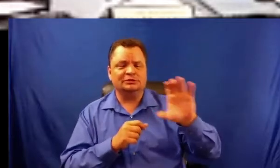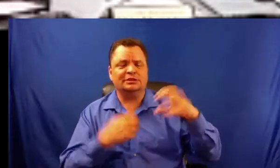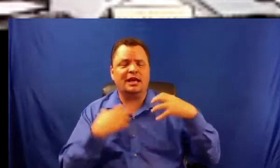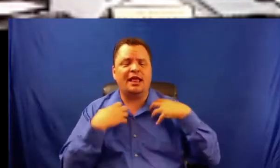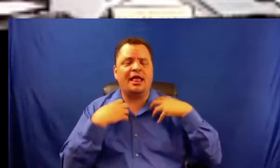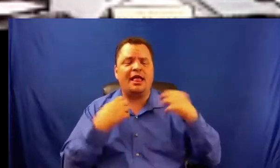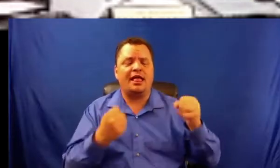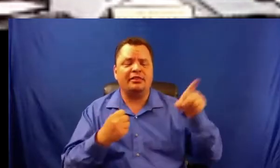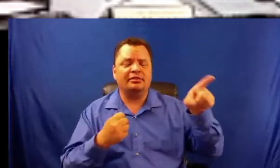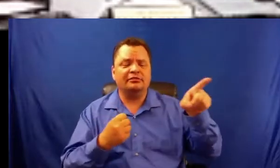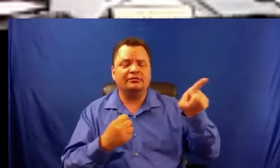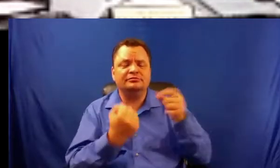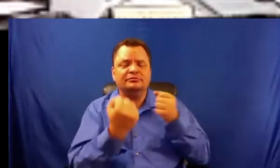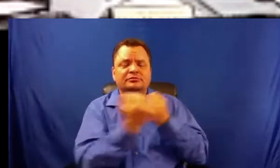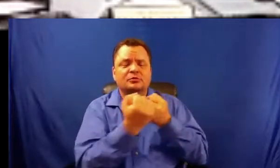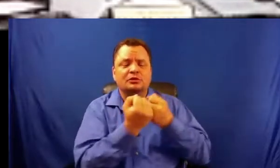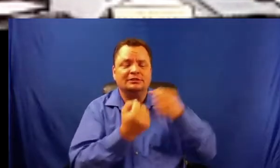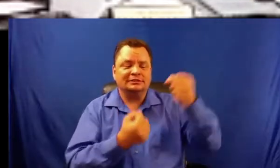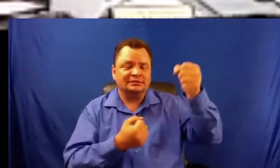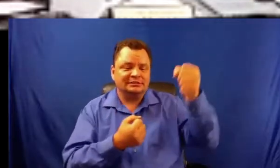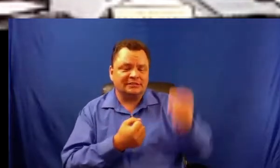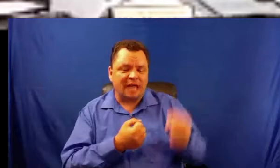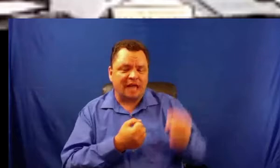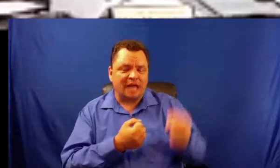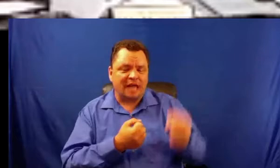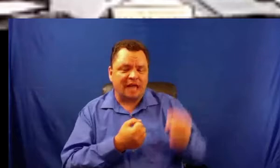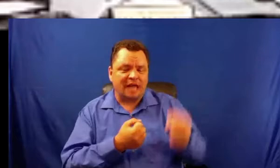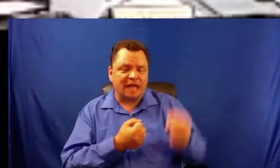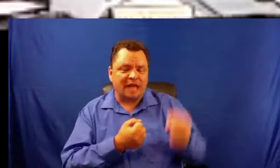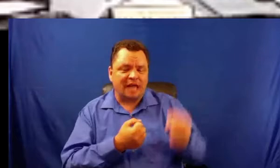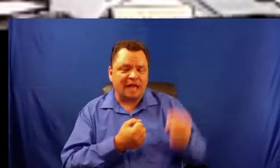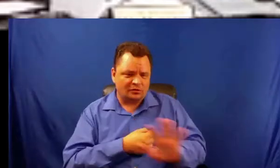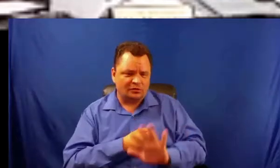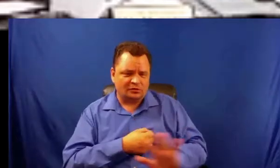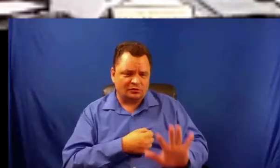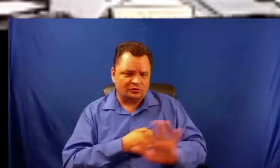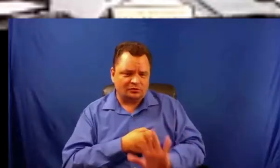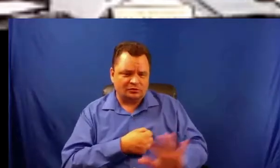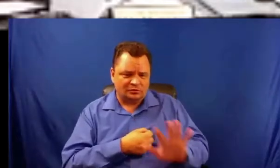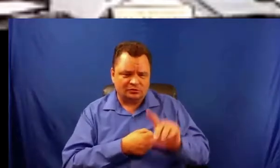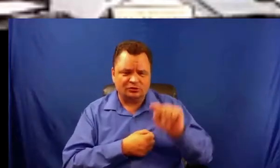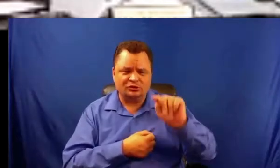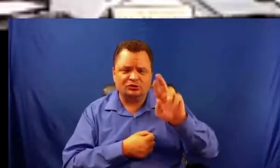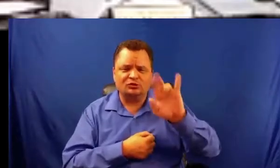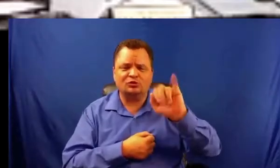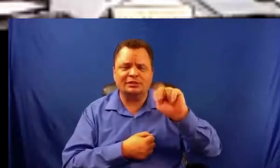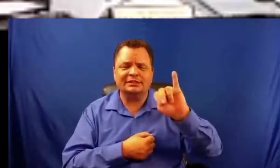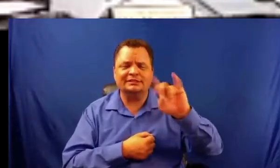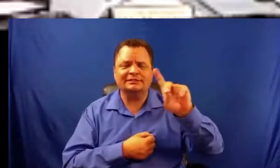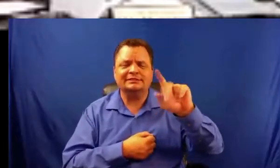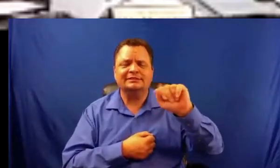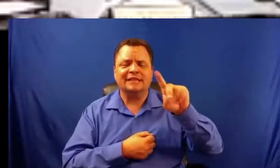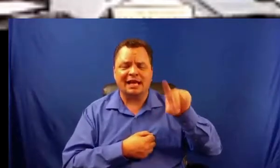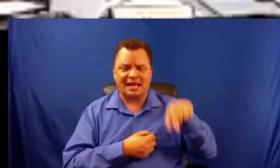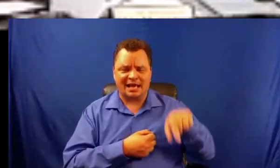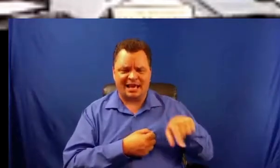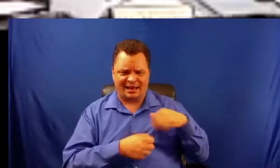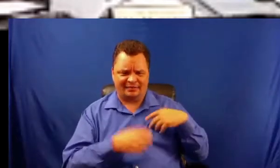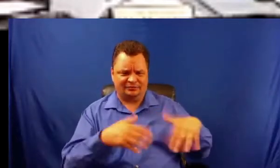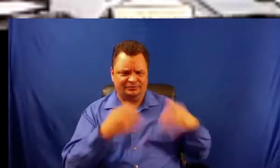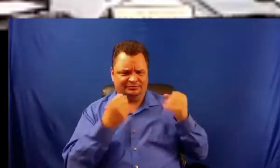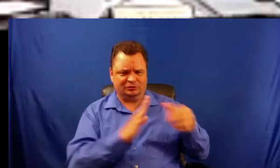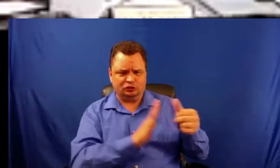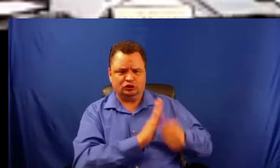So if you were, say, in Trinidad and needed a major trauma surgeon, they would fly you into UC